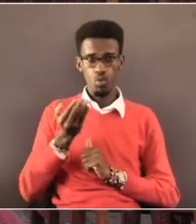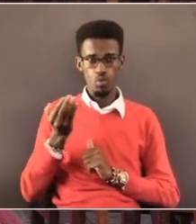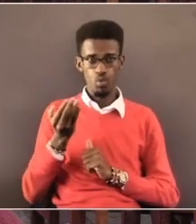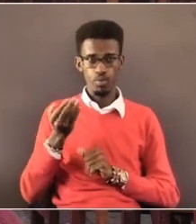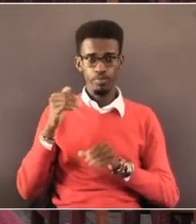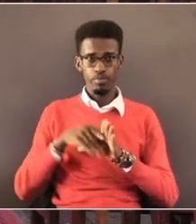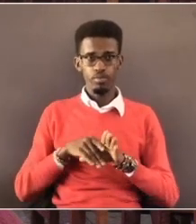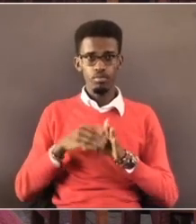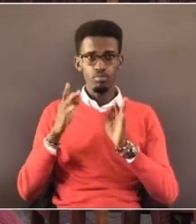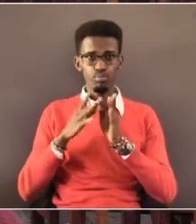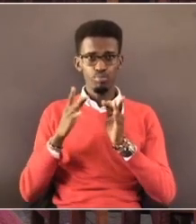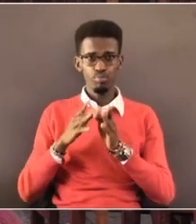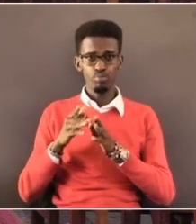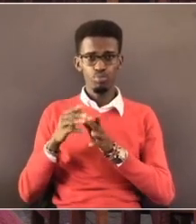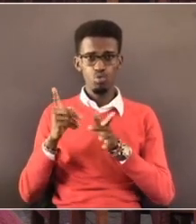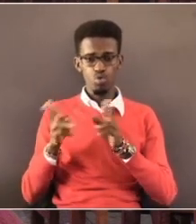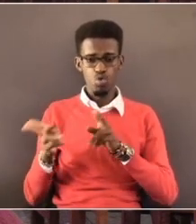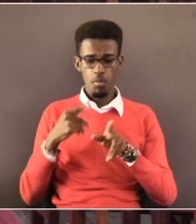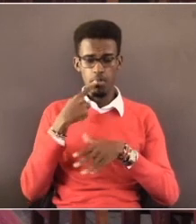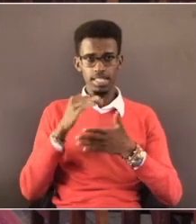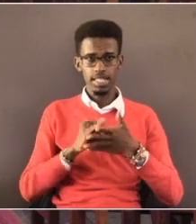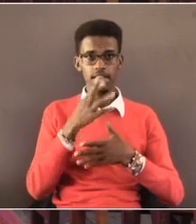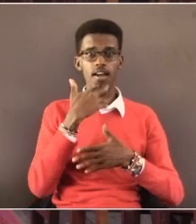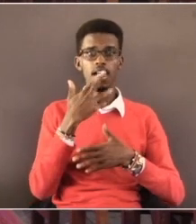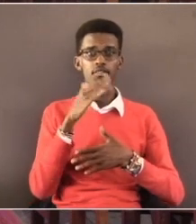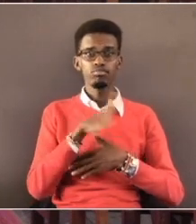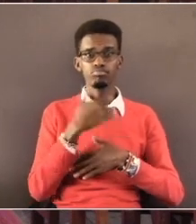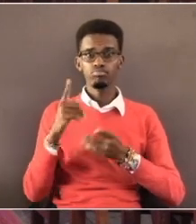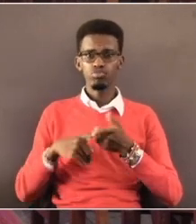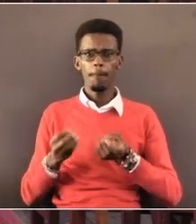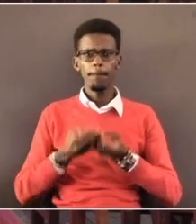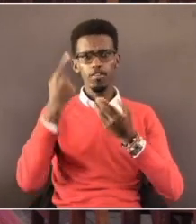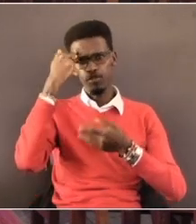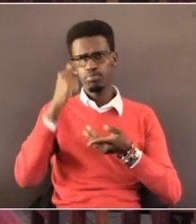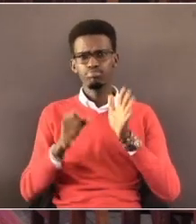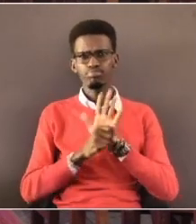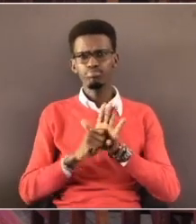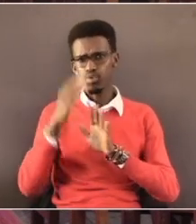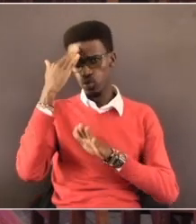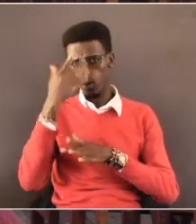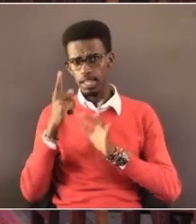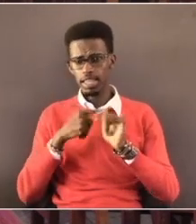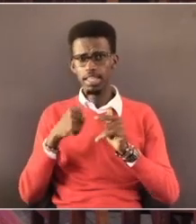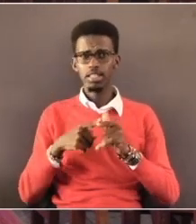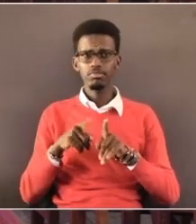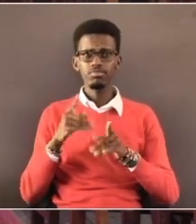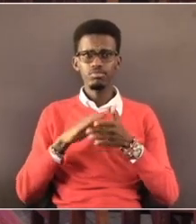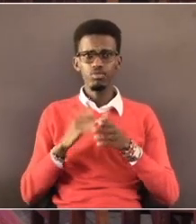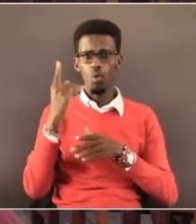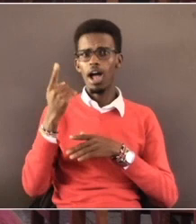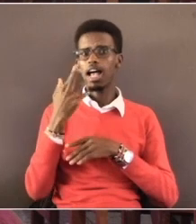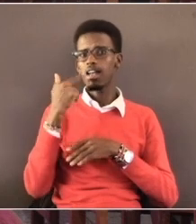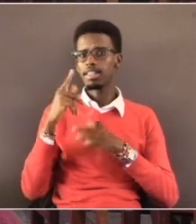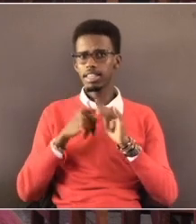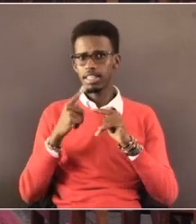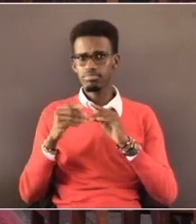the social networks, we say when the red flags are too many for you not to notice. At the beginning, there could have been one red flag